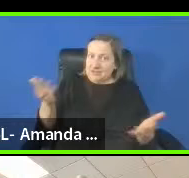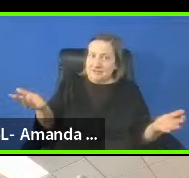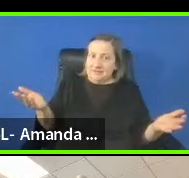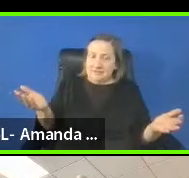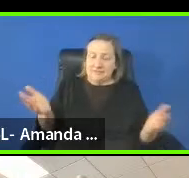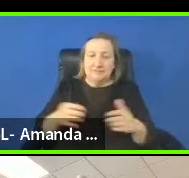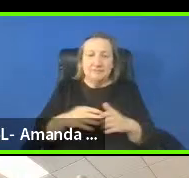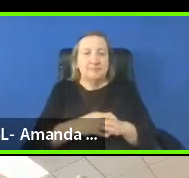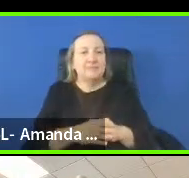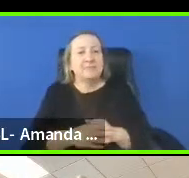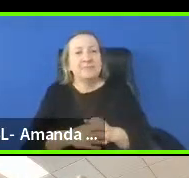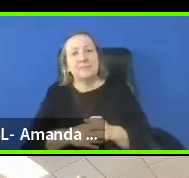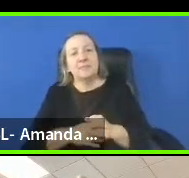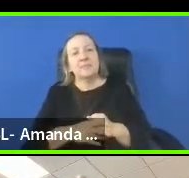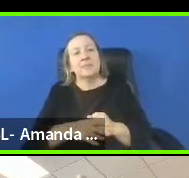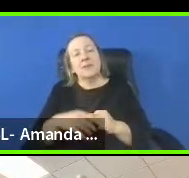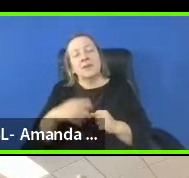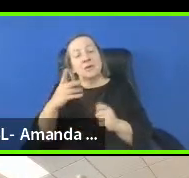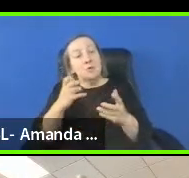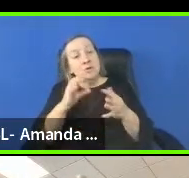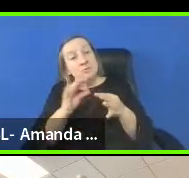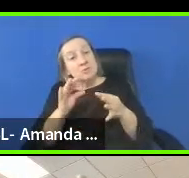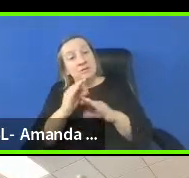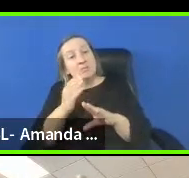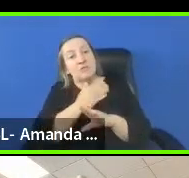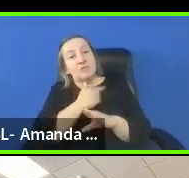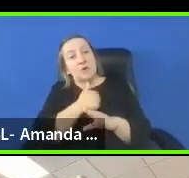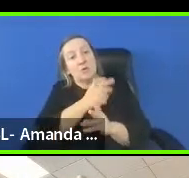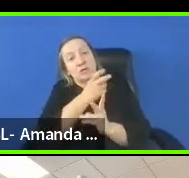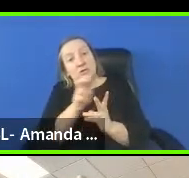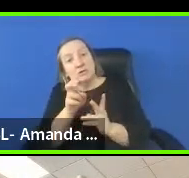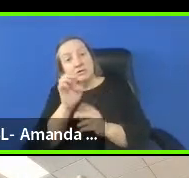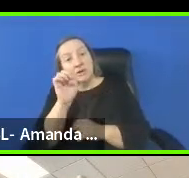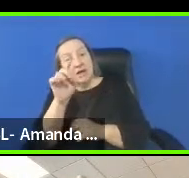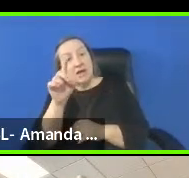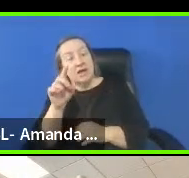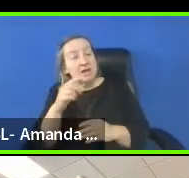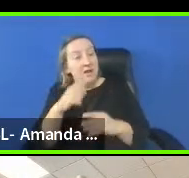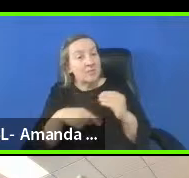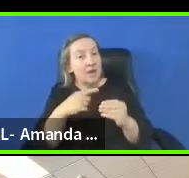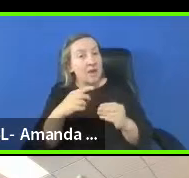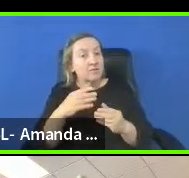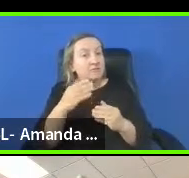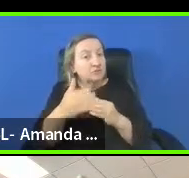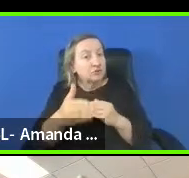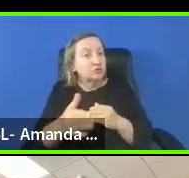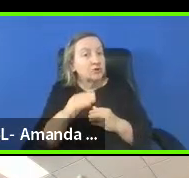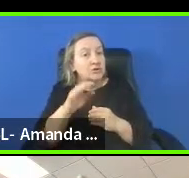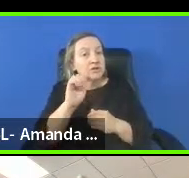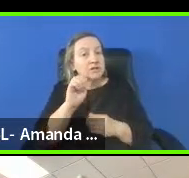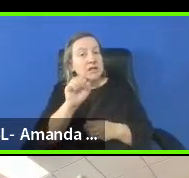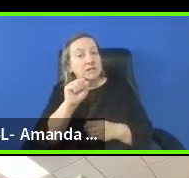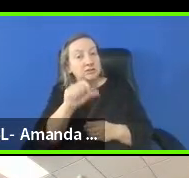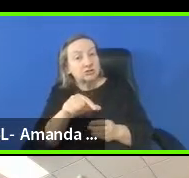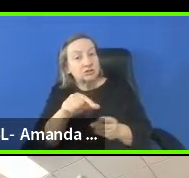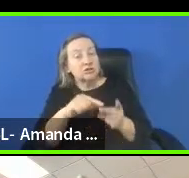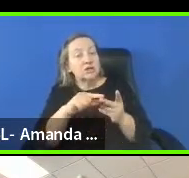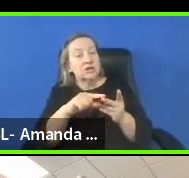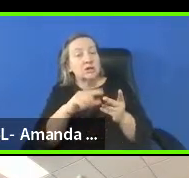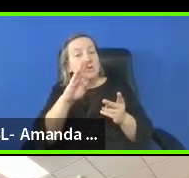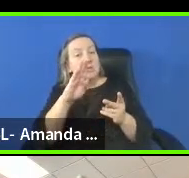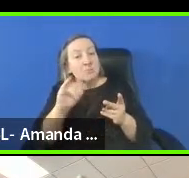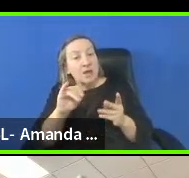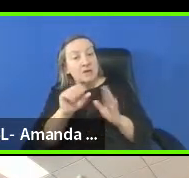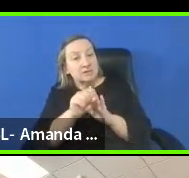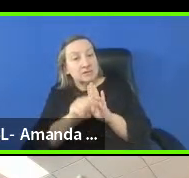So Greg, do you want to mention before maybe we transition over to Ed a little bit about the upcoming ESG and bi-state legislative committee